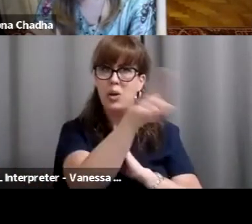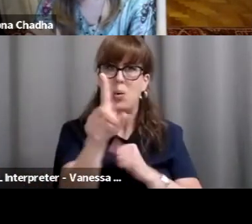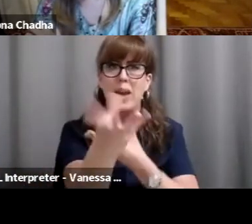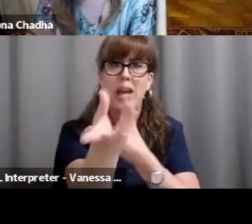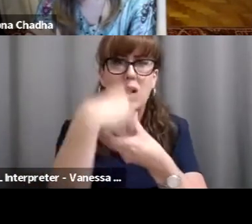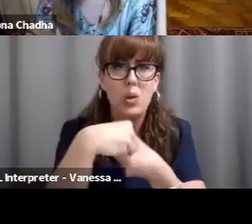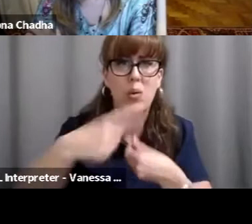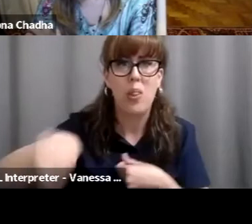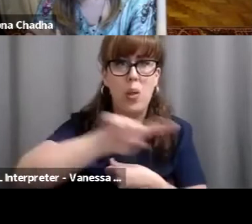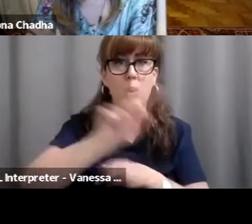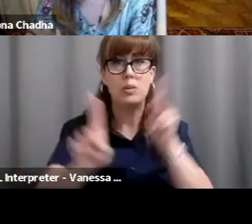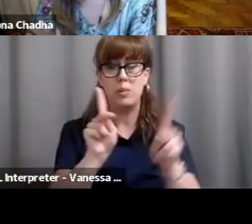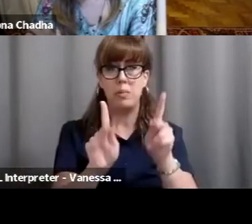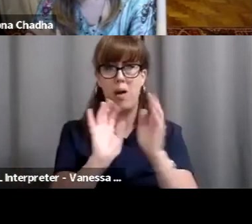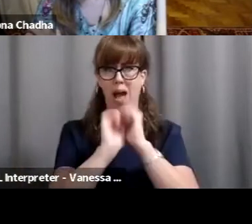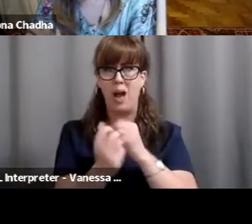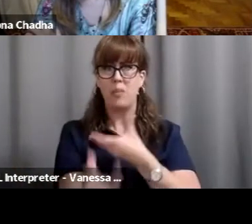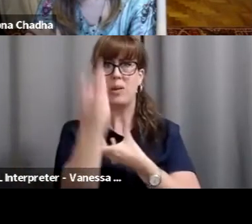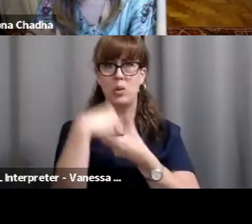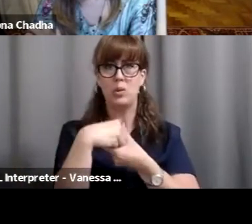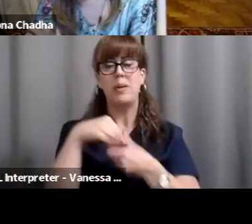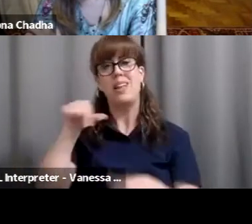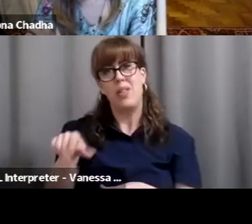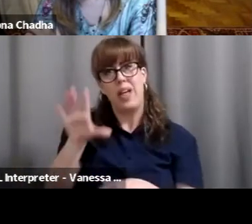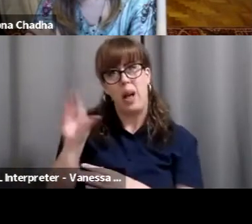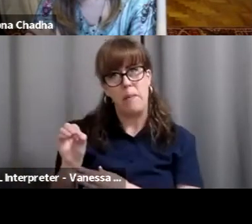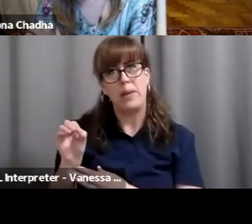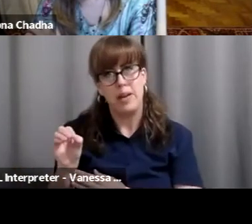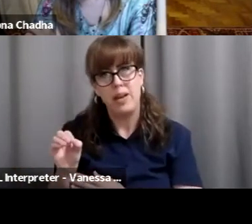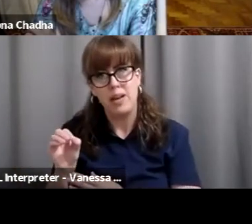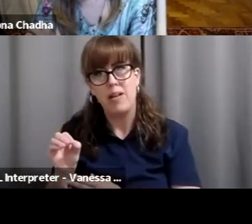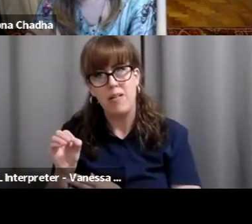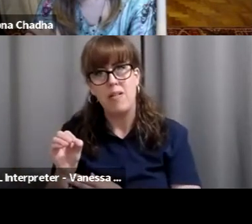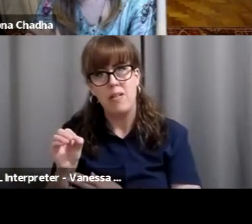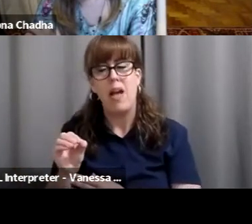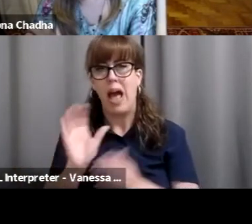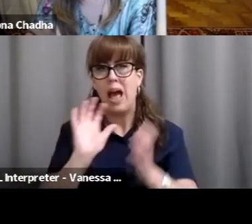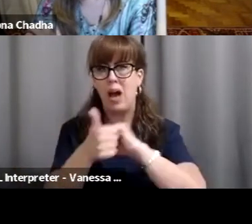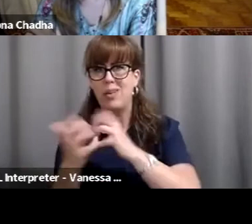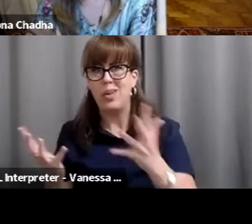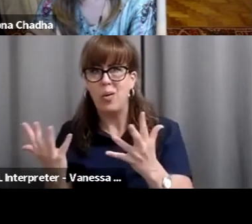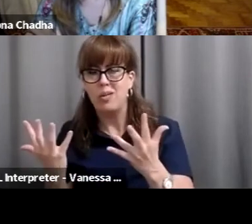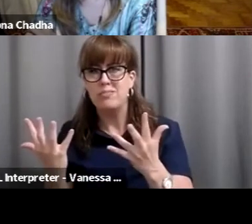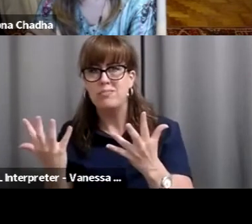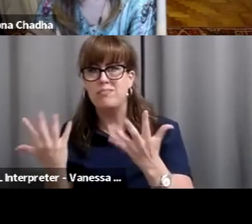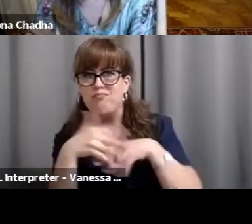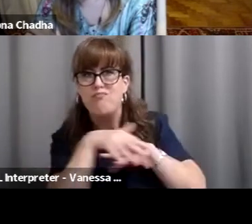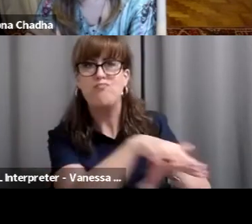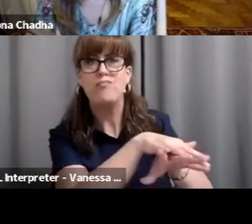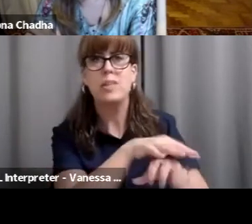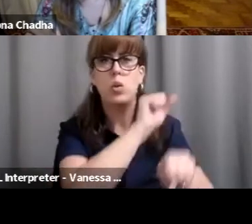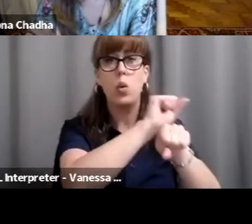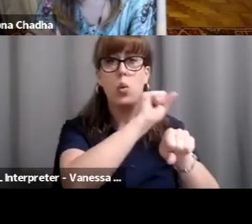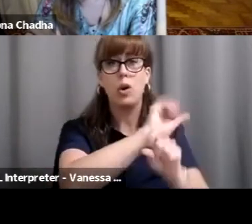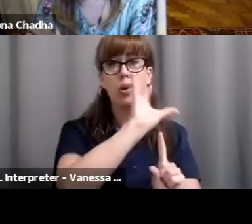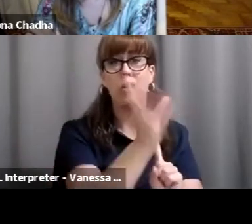organize, bring in an inclusiveness into that, into the work culture, is something which very few organizations,